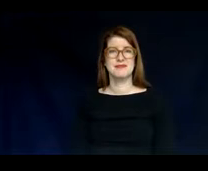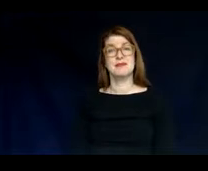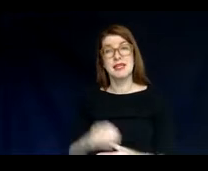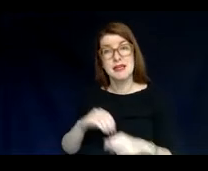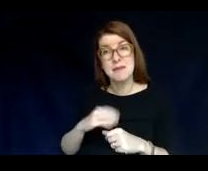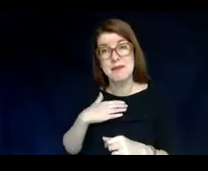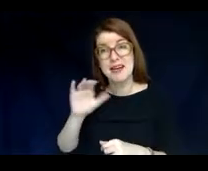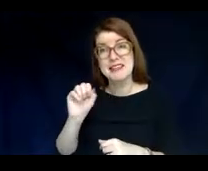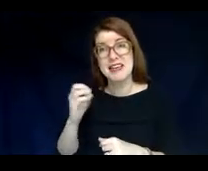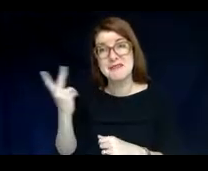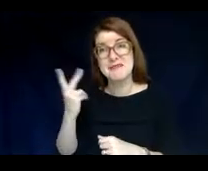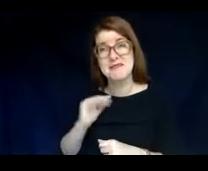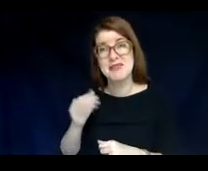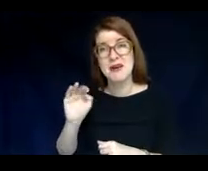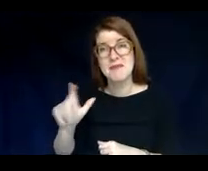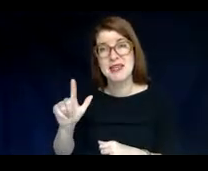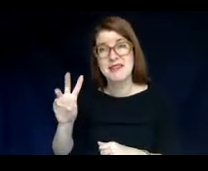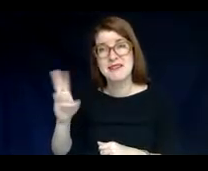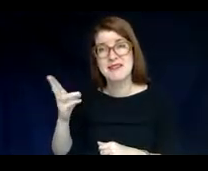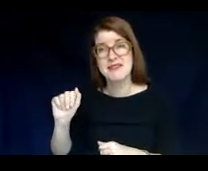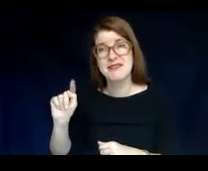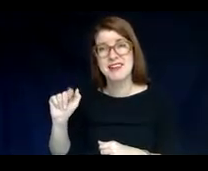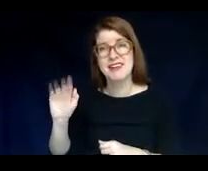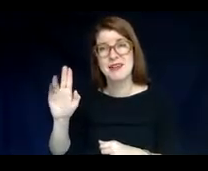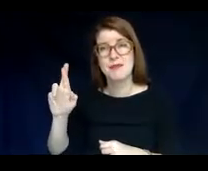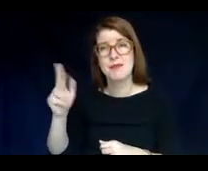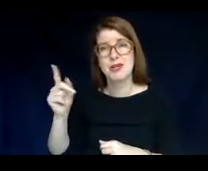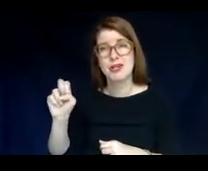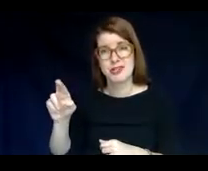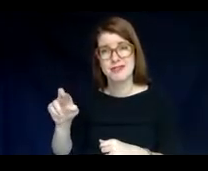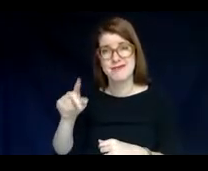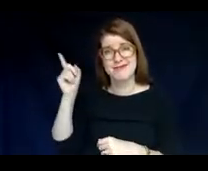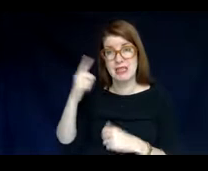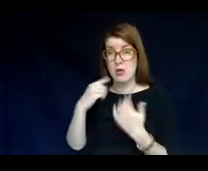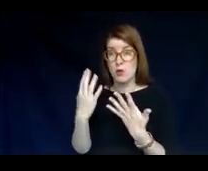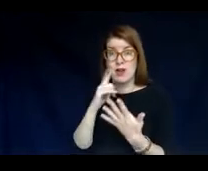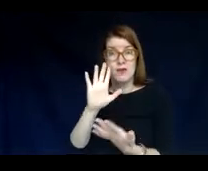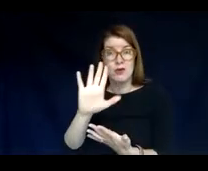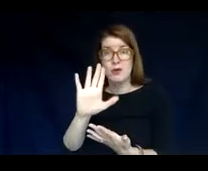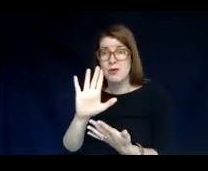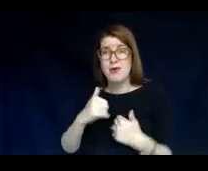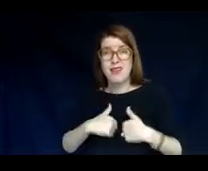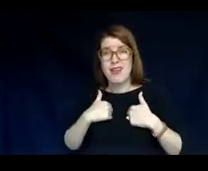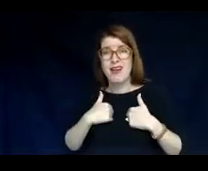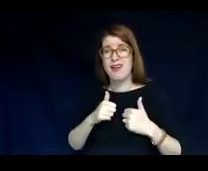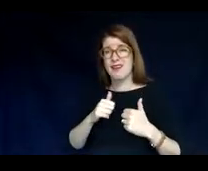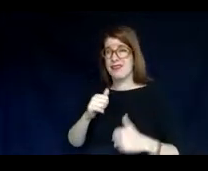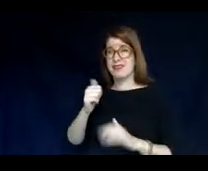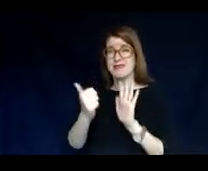Whataburger. He is waiting at the doorstep of our lives and your heart too. Let him in.